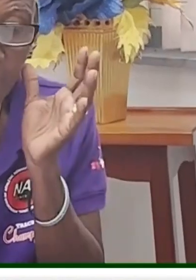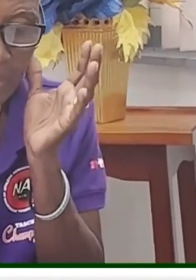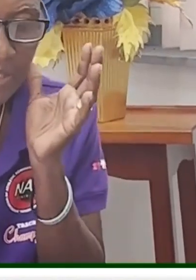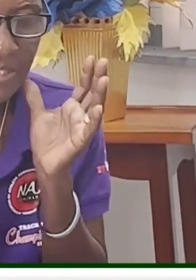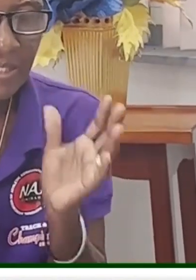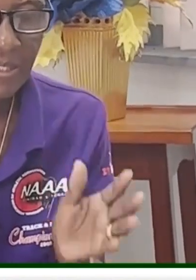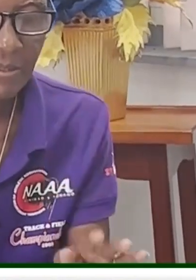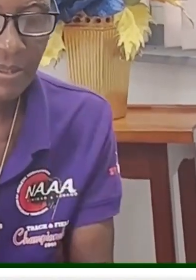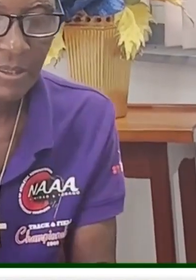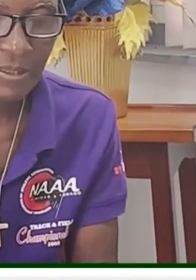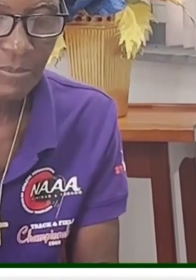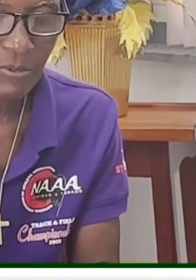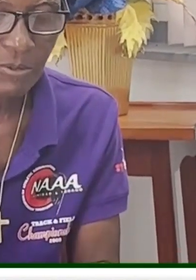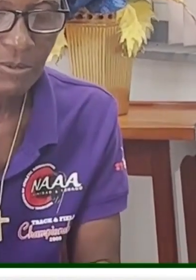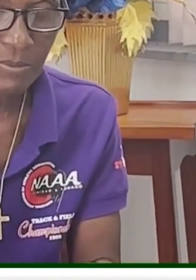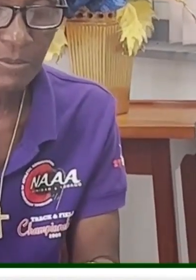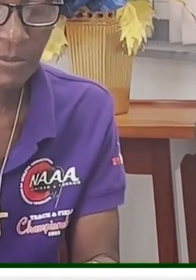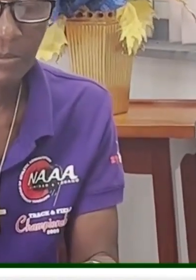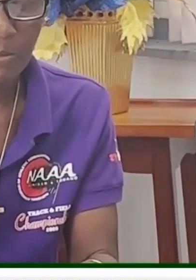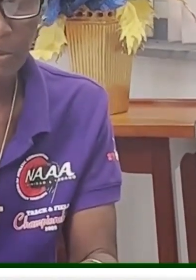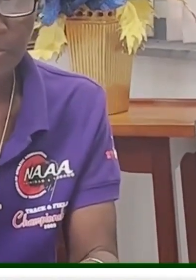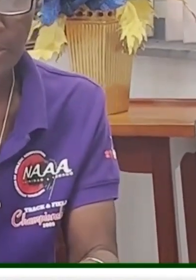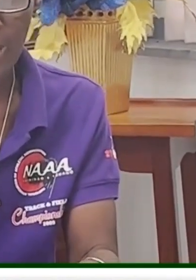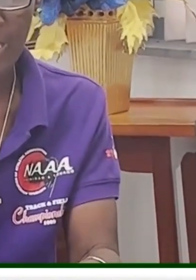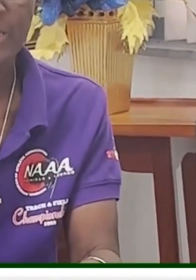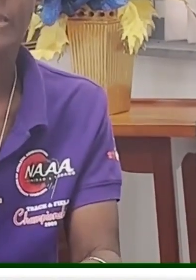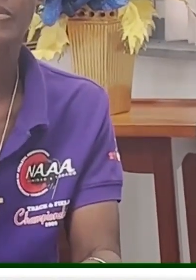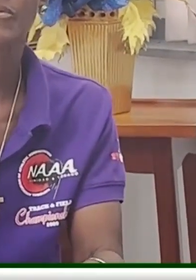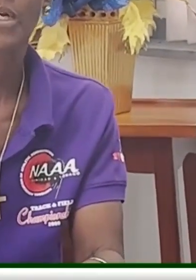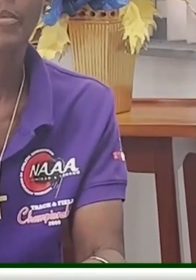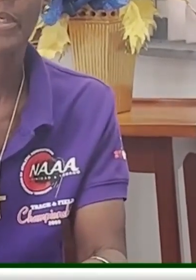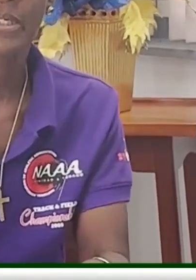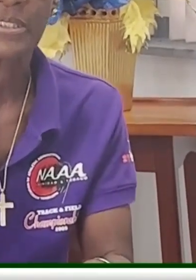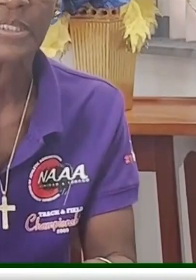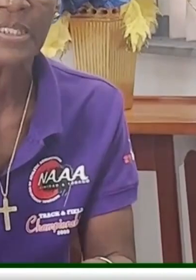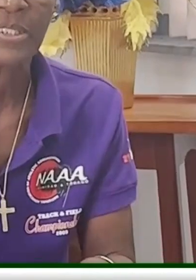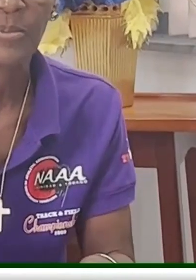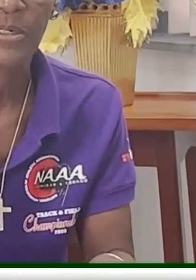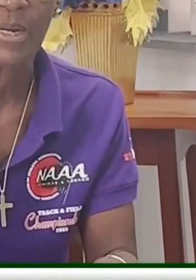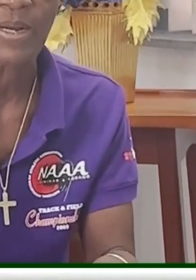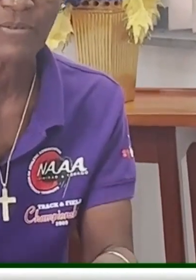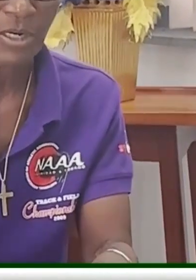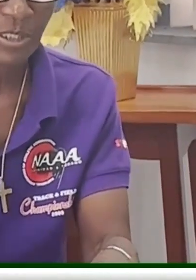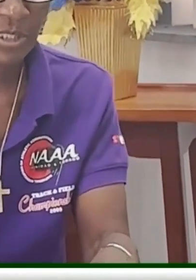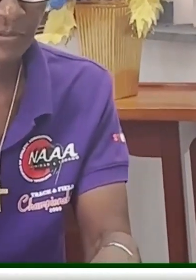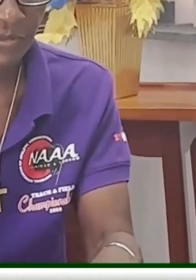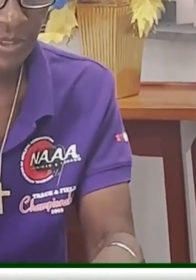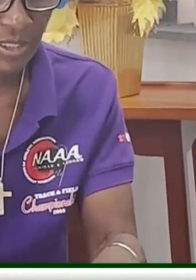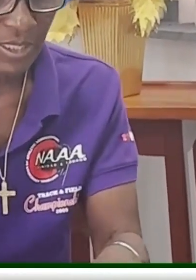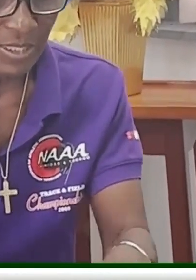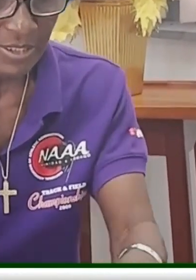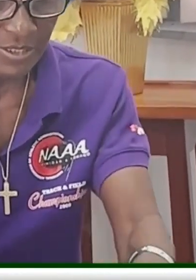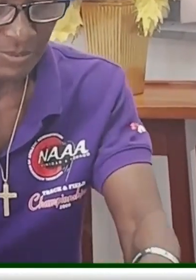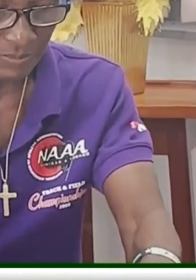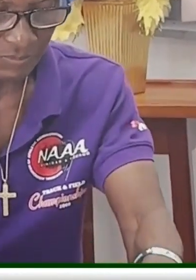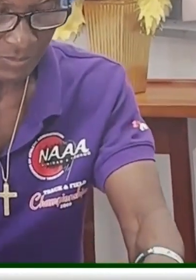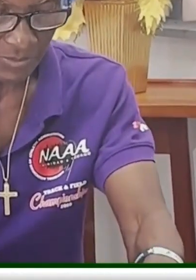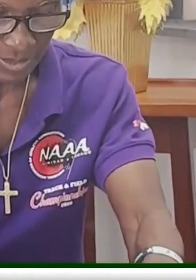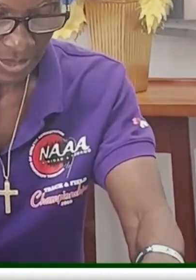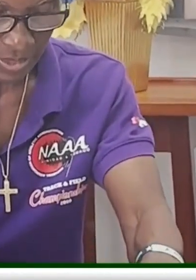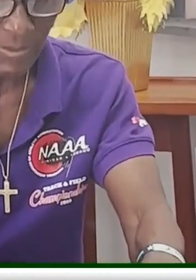These events over the last couple of years in this program have unearthed